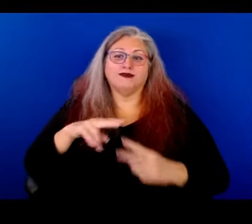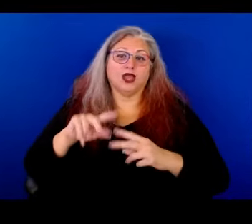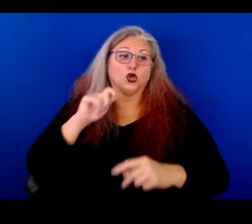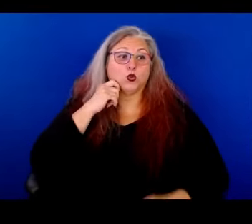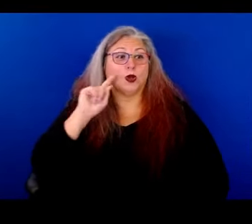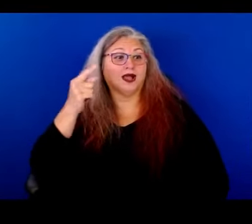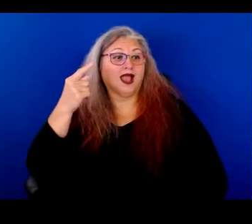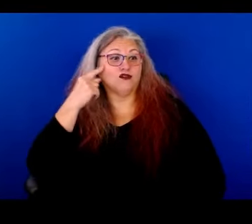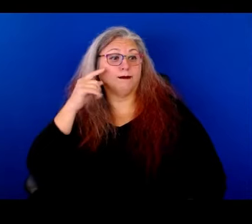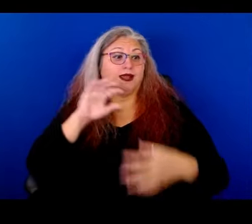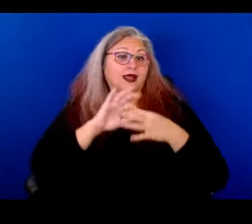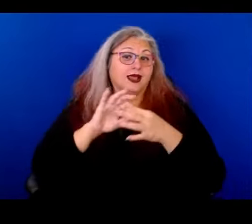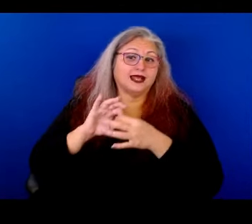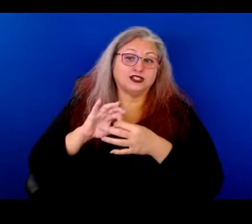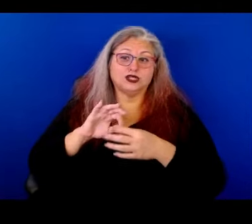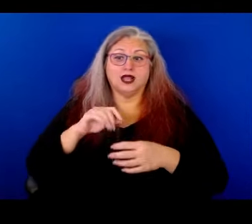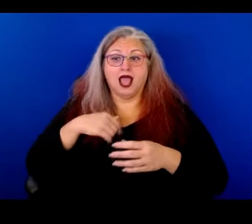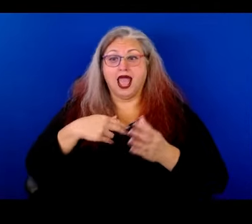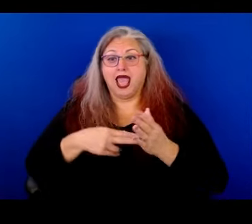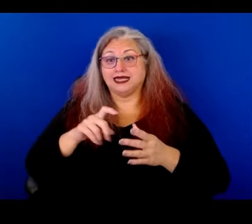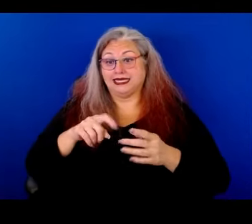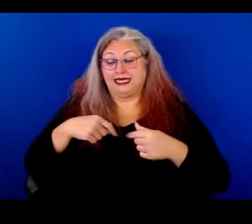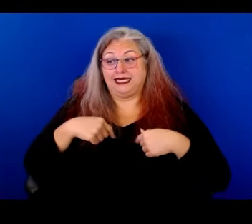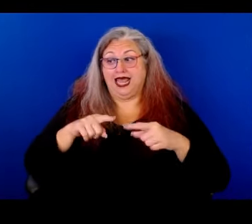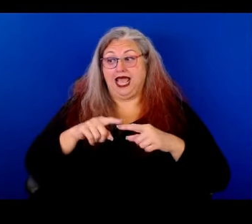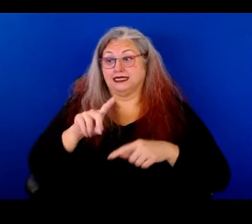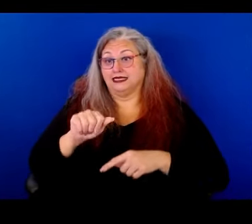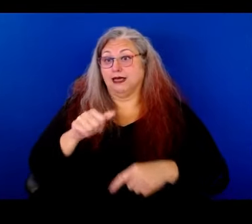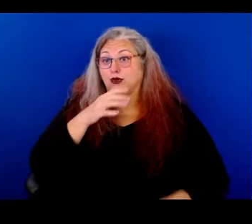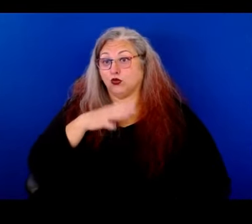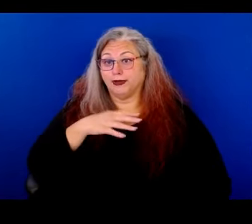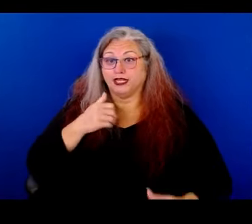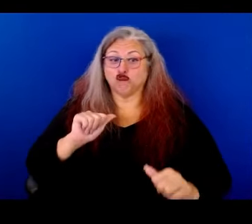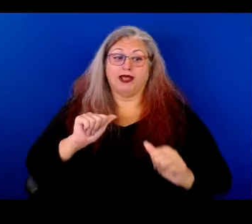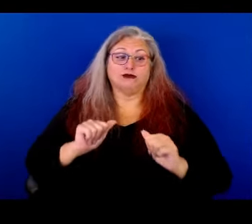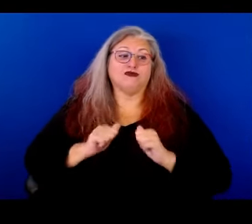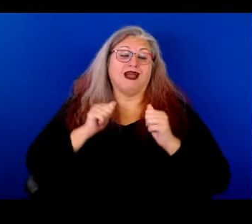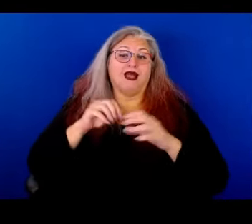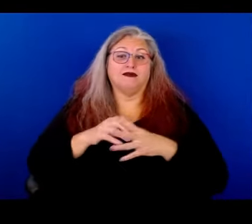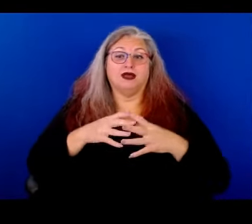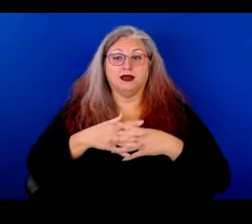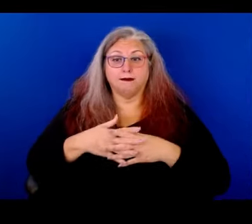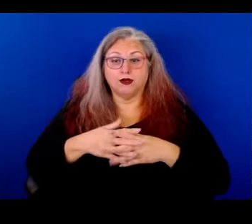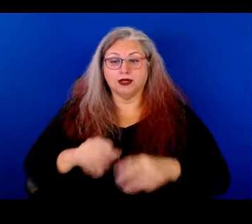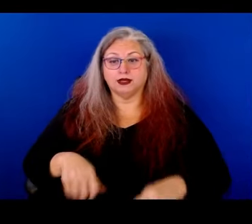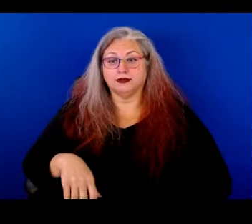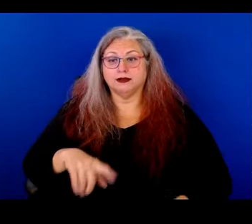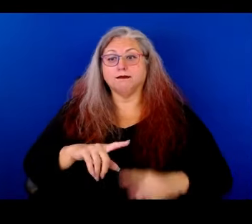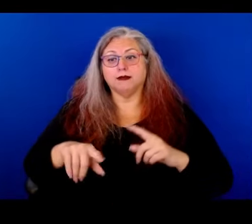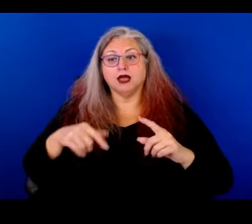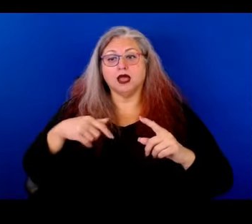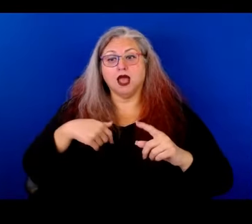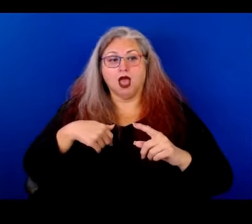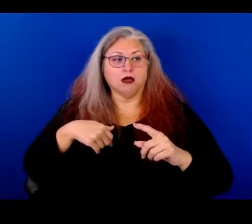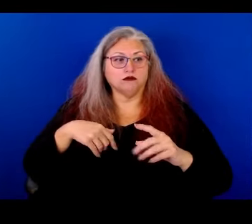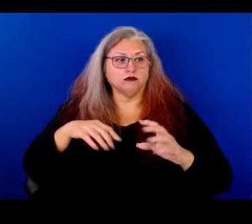cool government connections that I honestly needed as a disabled woman trying to survive America. But I would